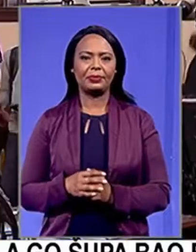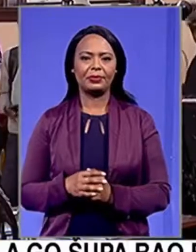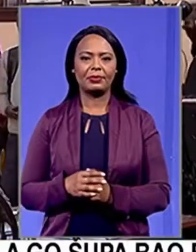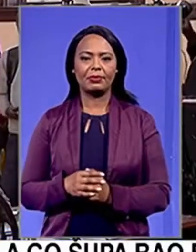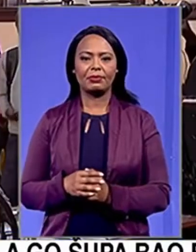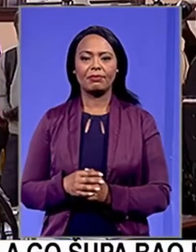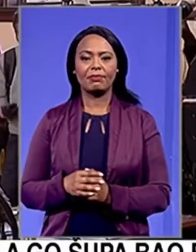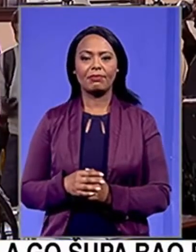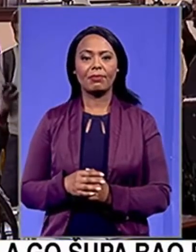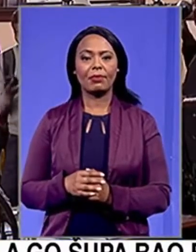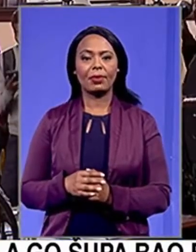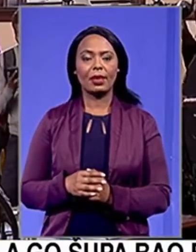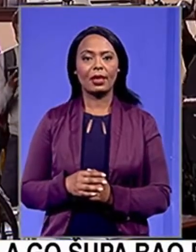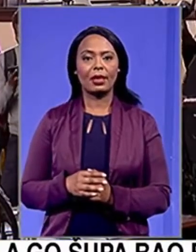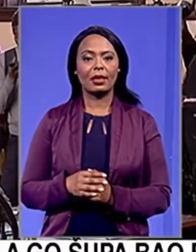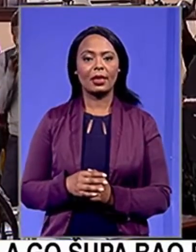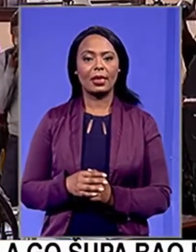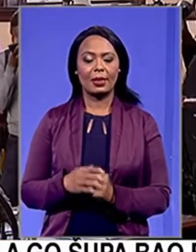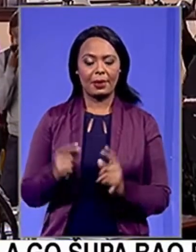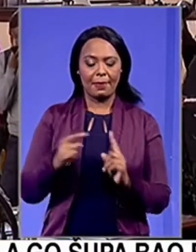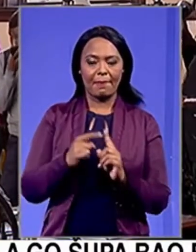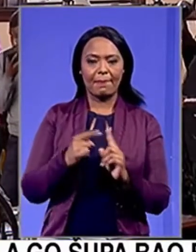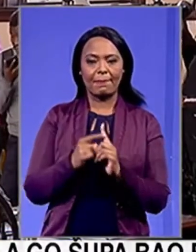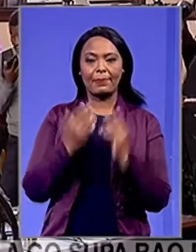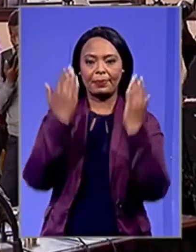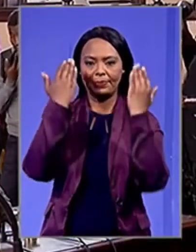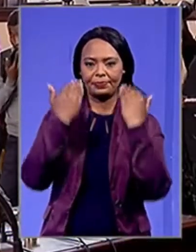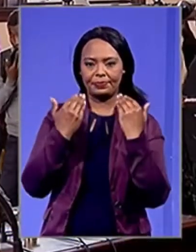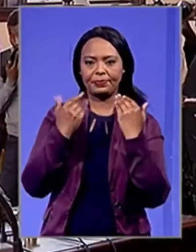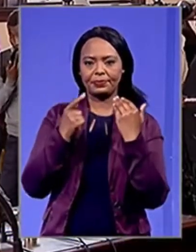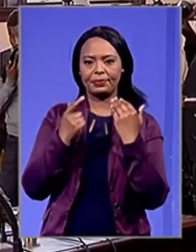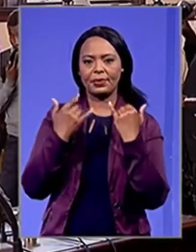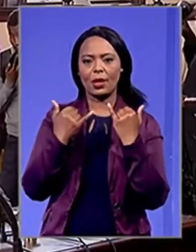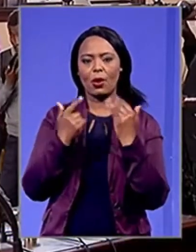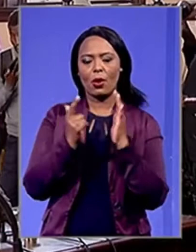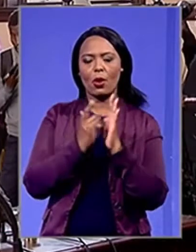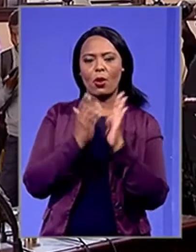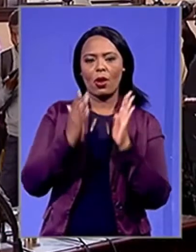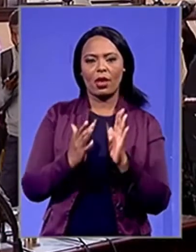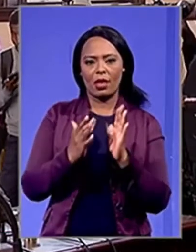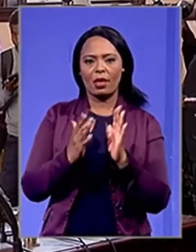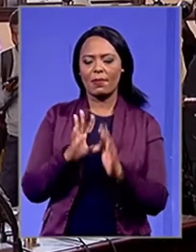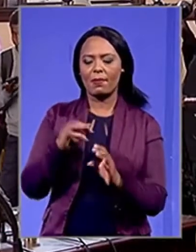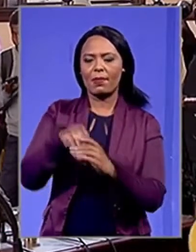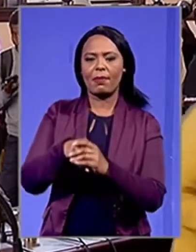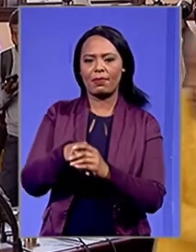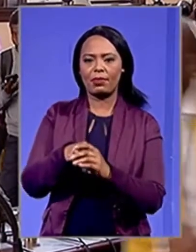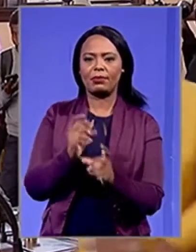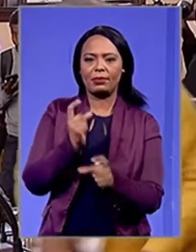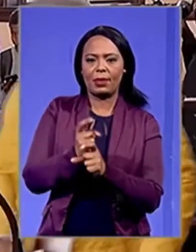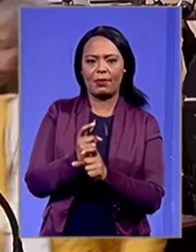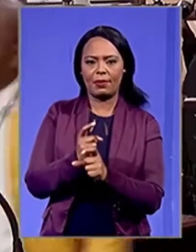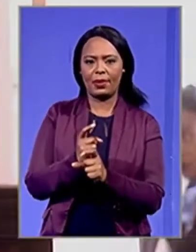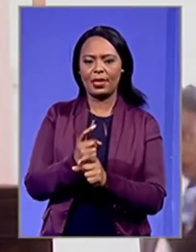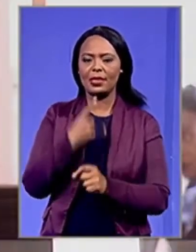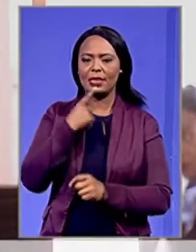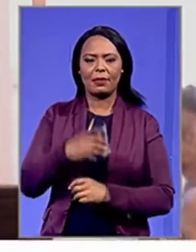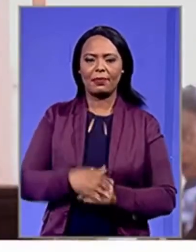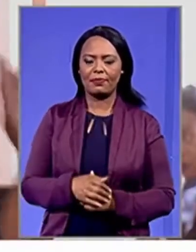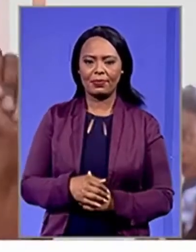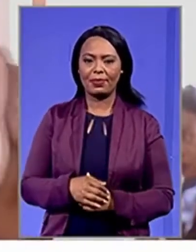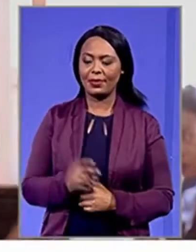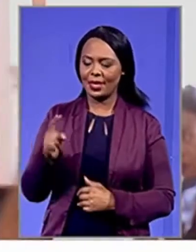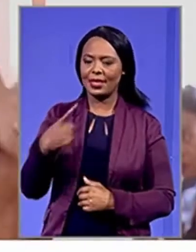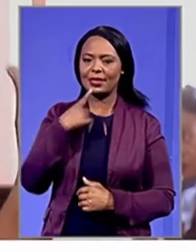Motshotshisi o ne re molatofadiwa o ganne go tsenela parade kwa ntle ga mmoeledi wa gagwe. Kemedi ya molatofadiwa e ganeditse seno e tlhalosa